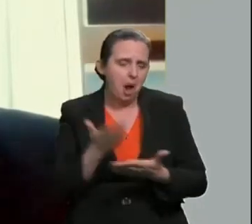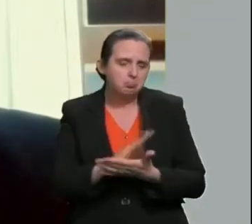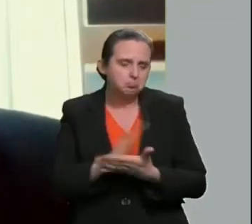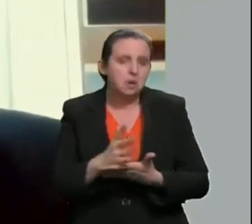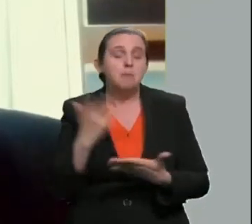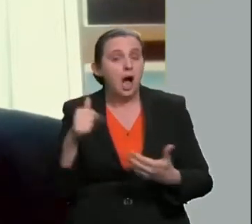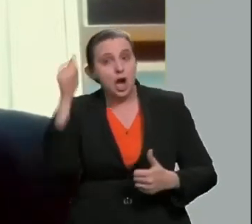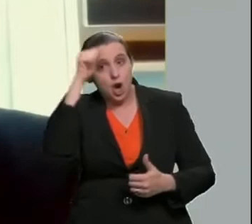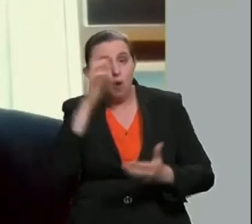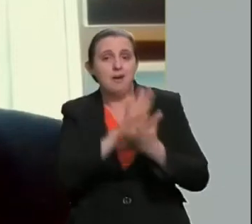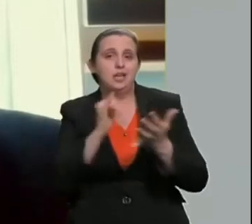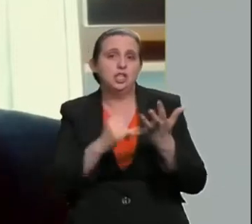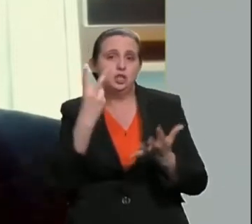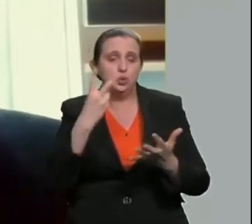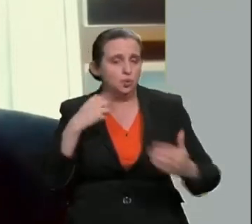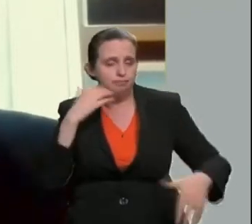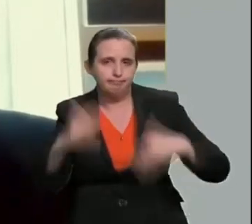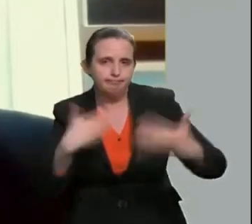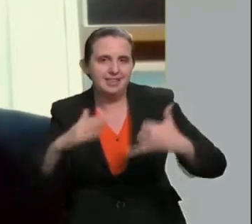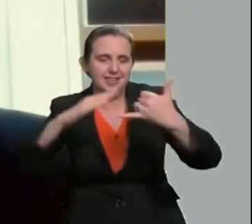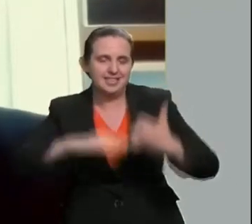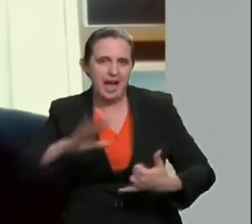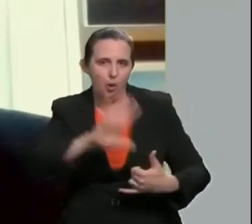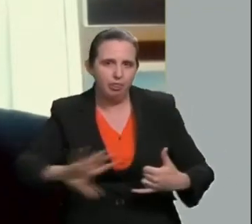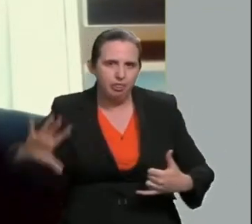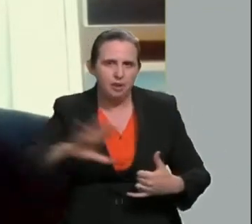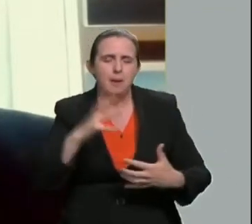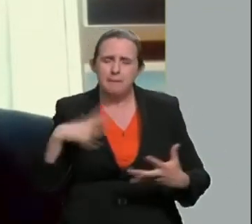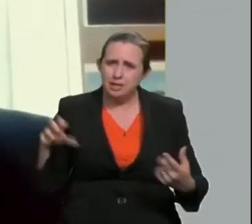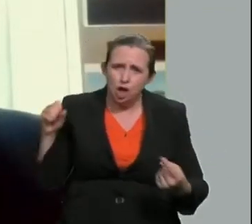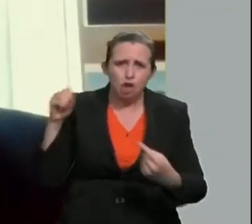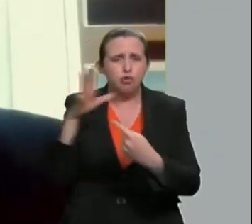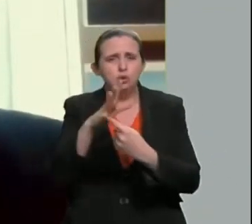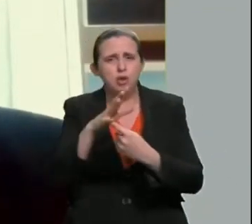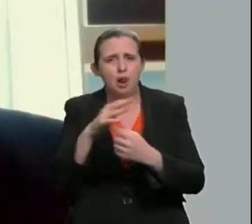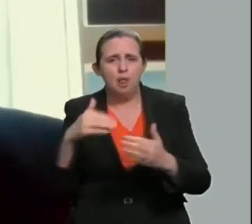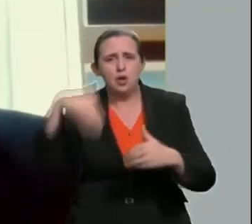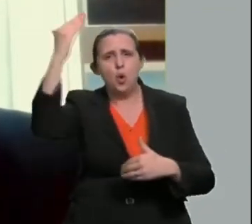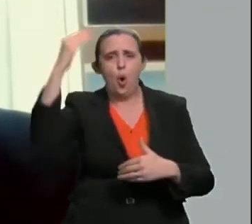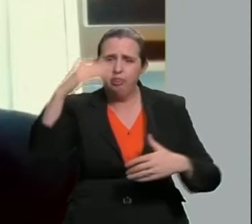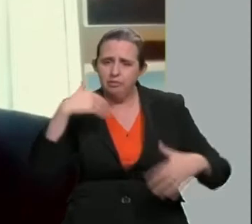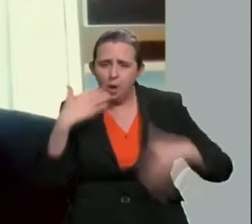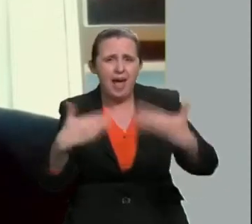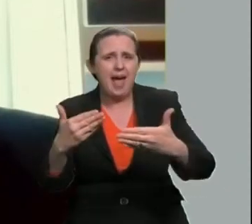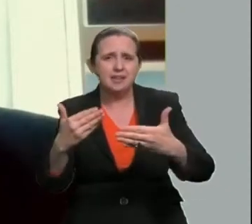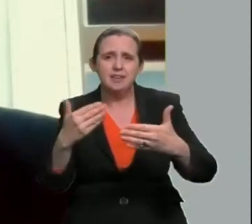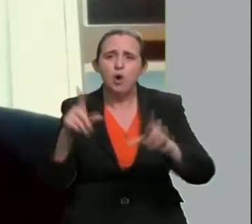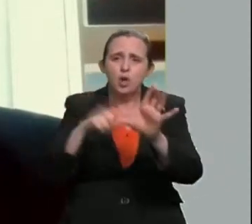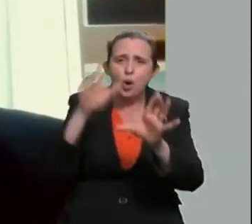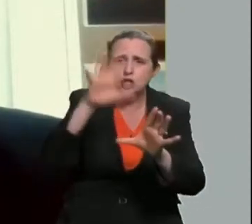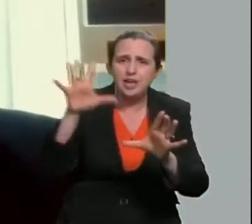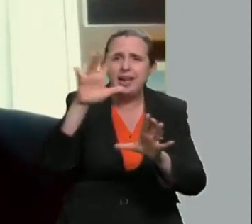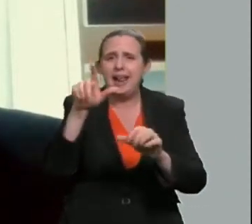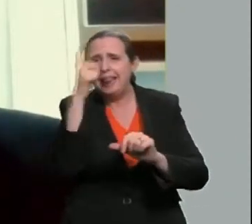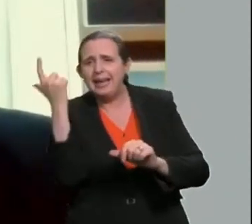therefore crucial that the eastern leg of HS2 goes ahead, not just for Yorkshire and the East Midlands, but also for the North East. The Prime Minister has